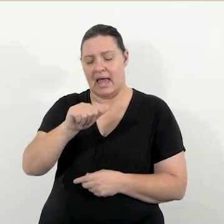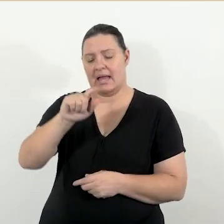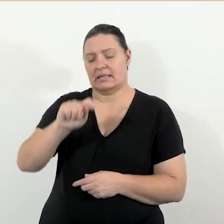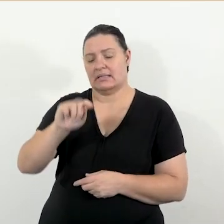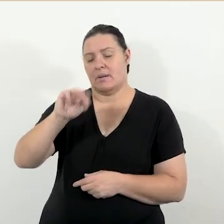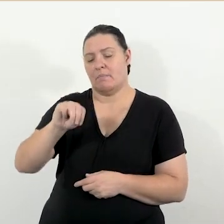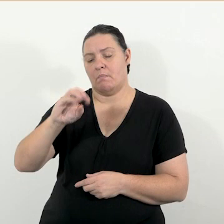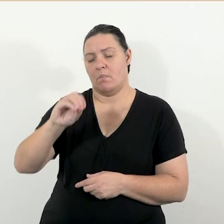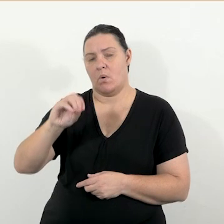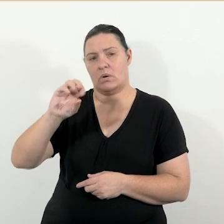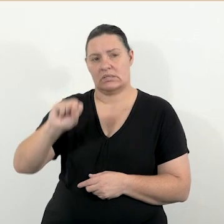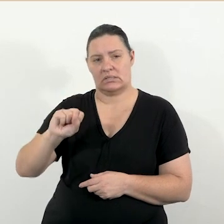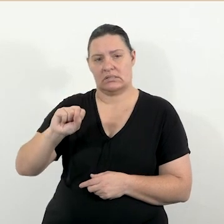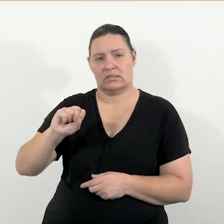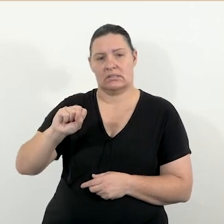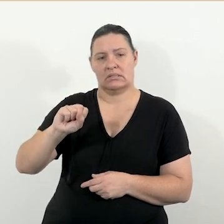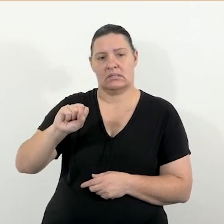atmosphere.